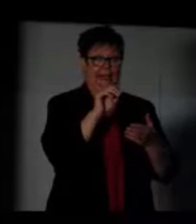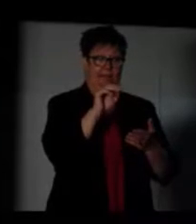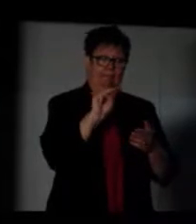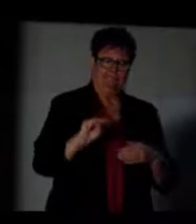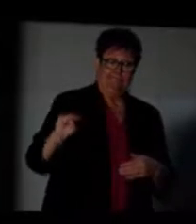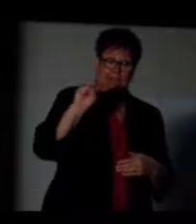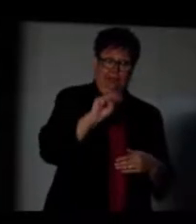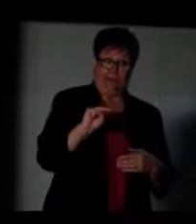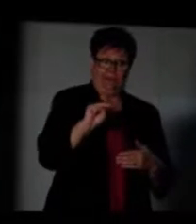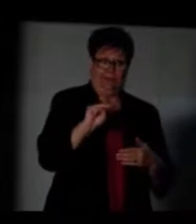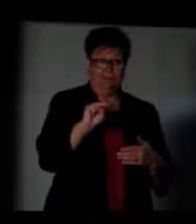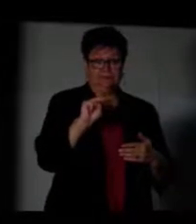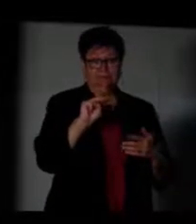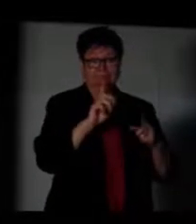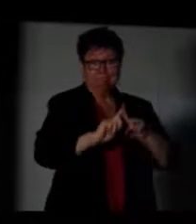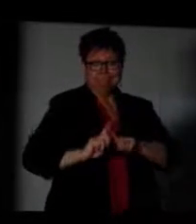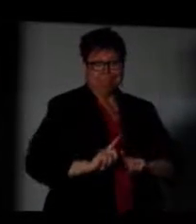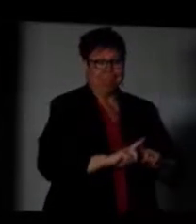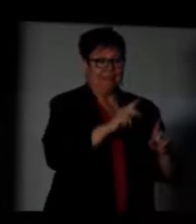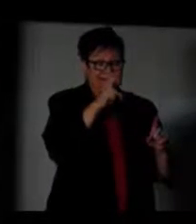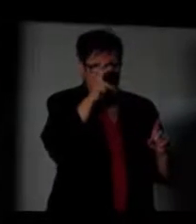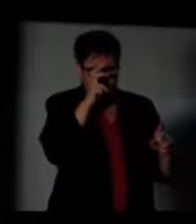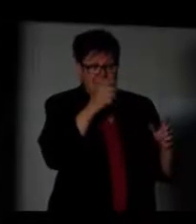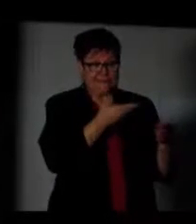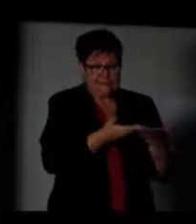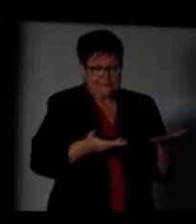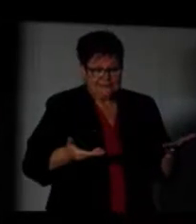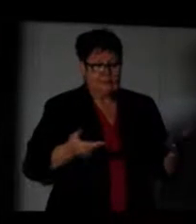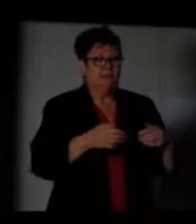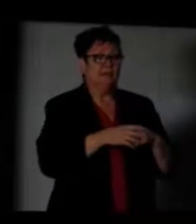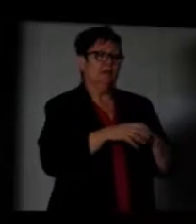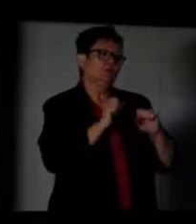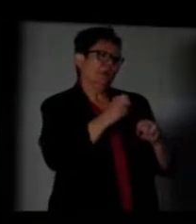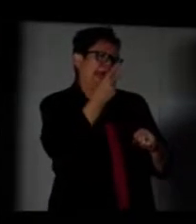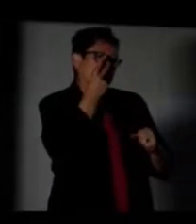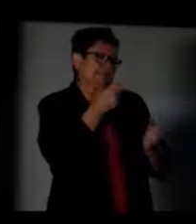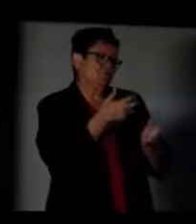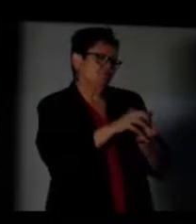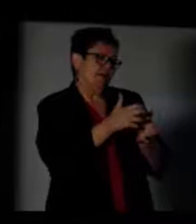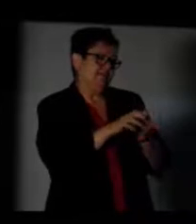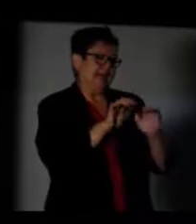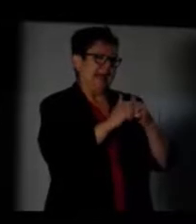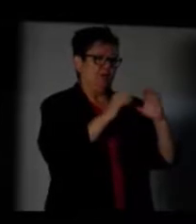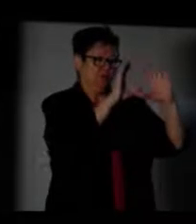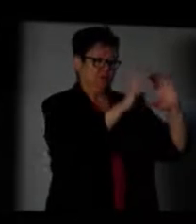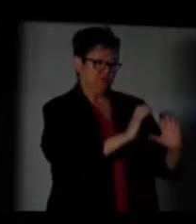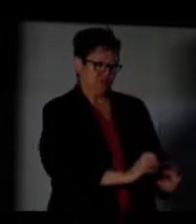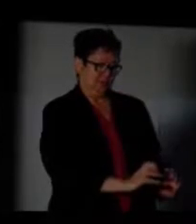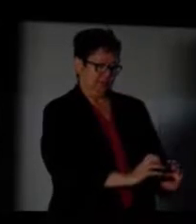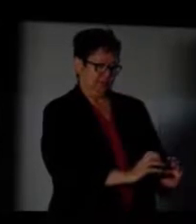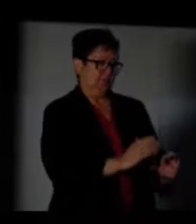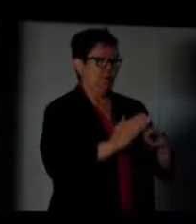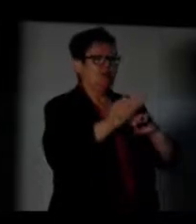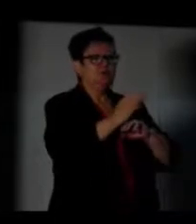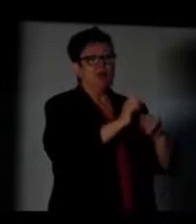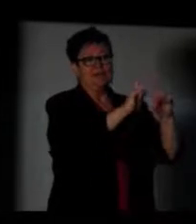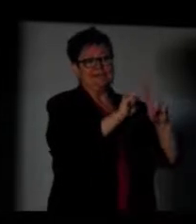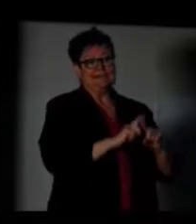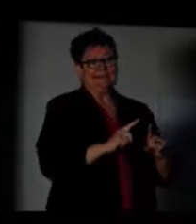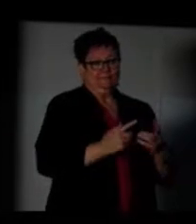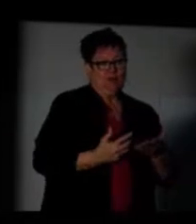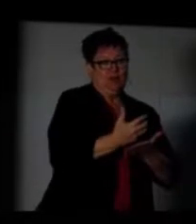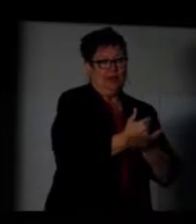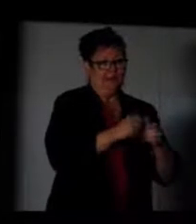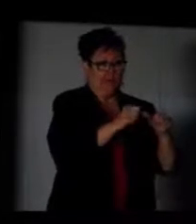said. Actually, and you can see here roughly how those specimens are distributed across our different major collection